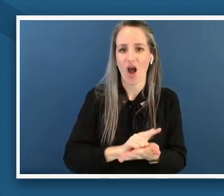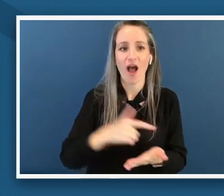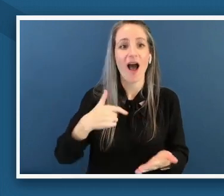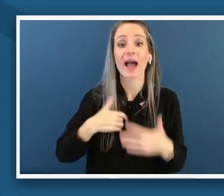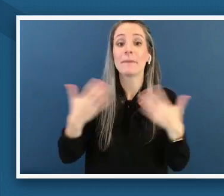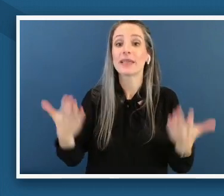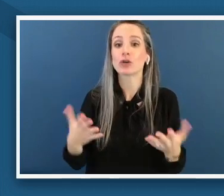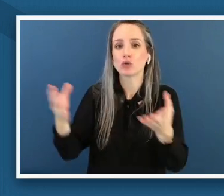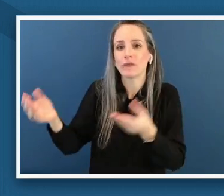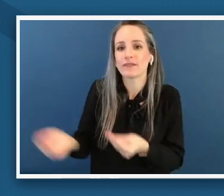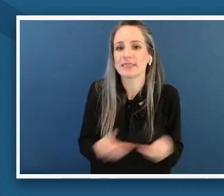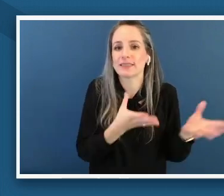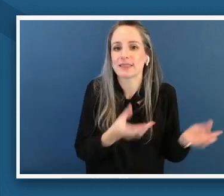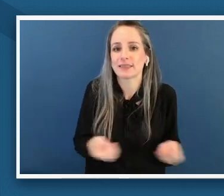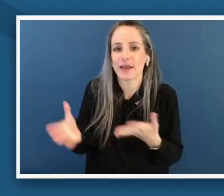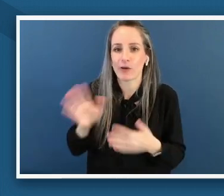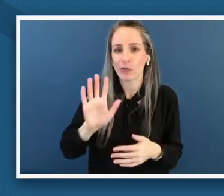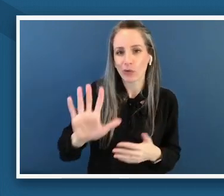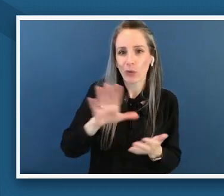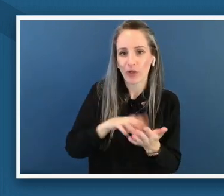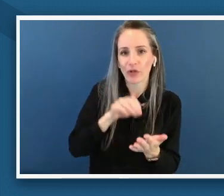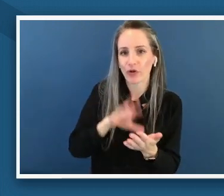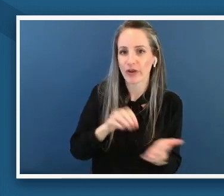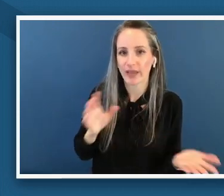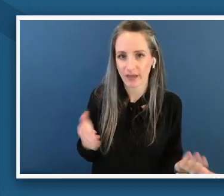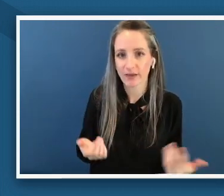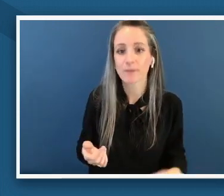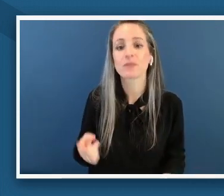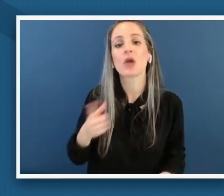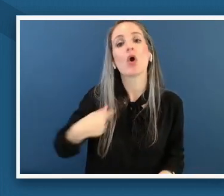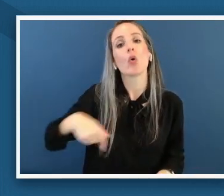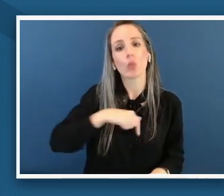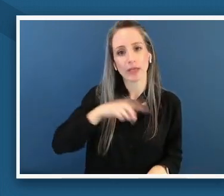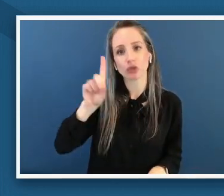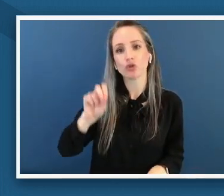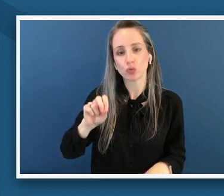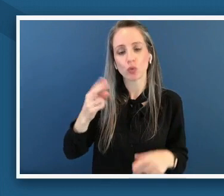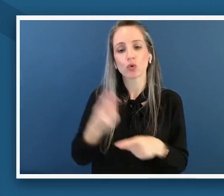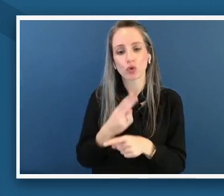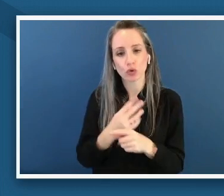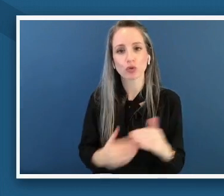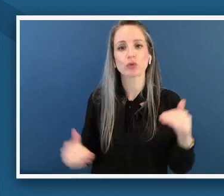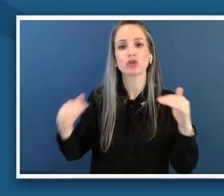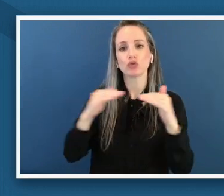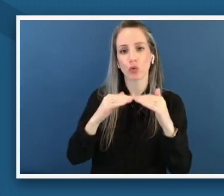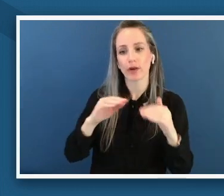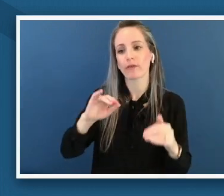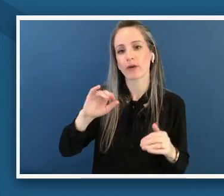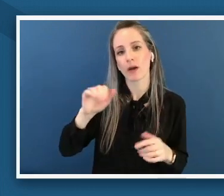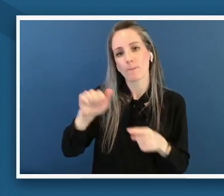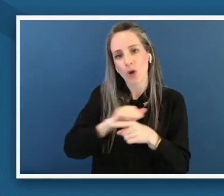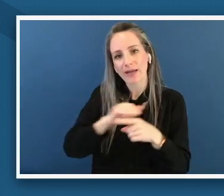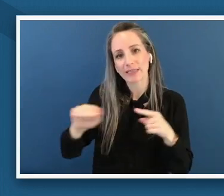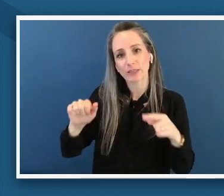And so we do use restorative practice circles. I start my circle off with something as simple